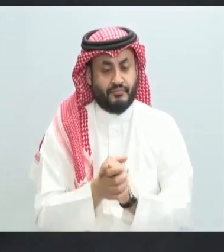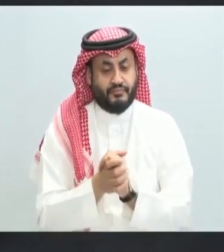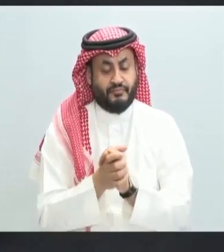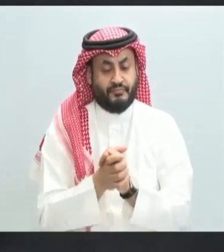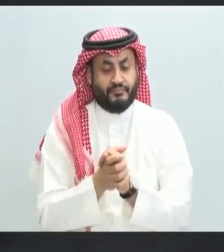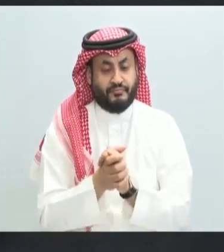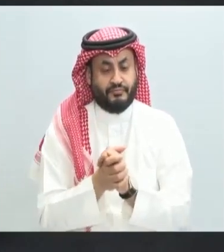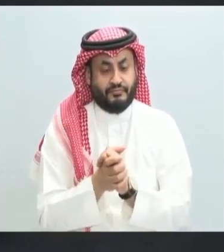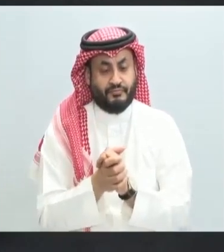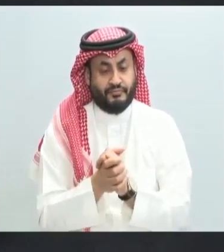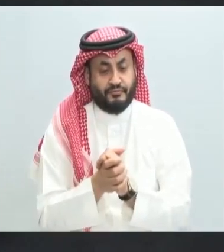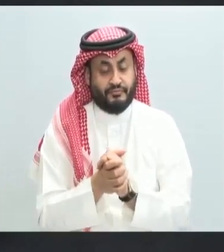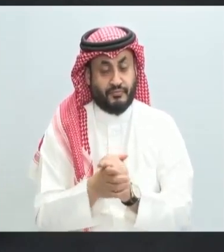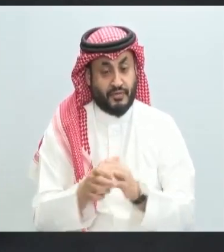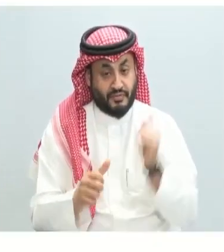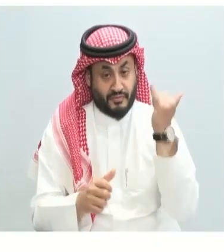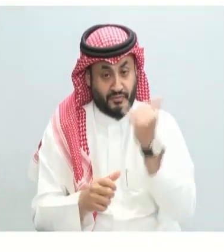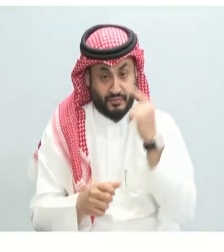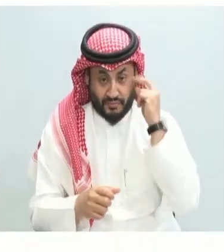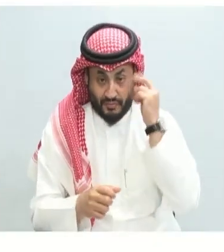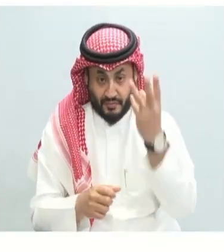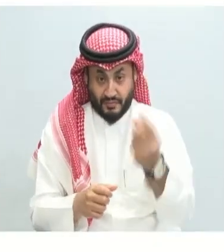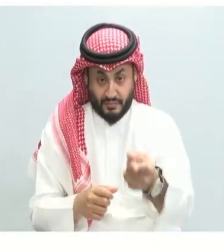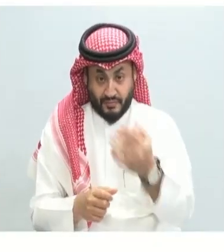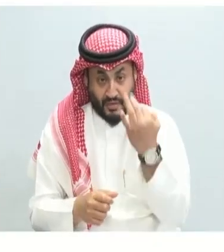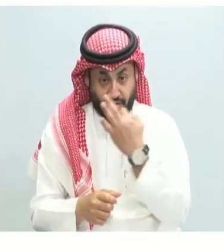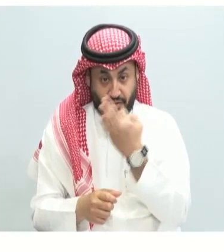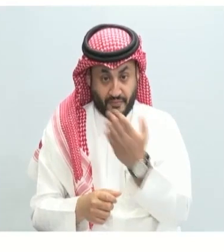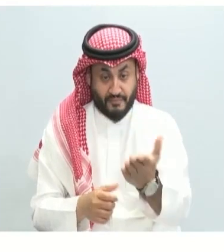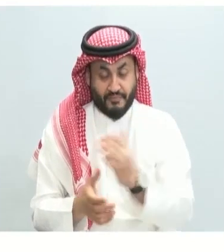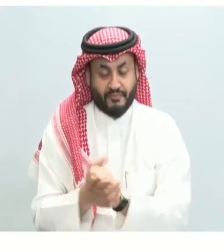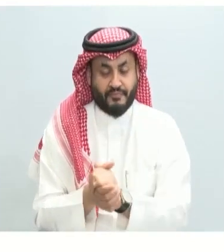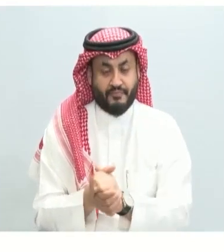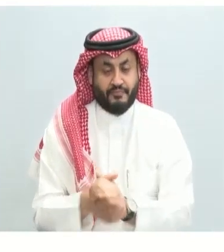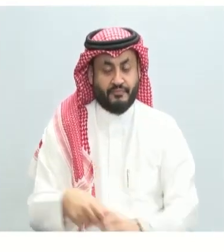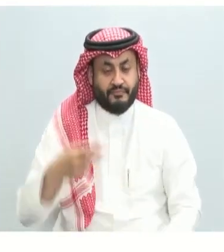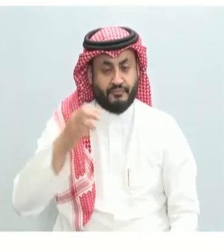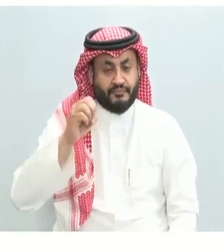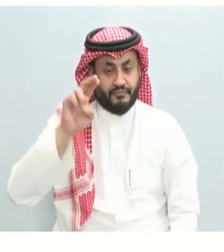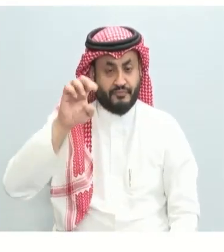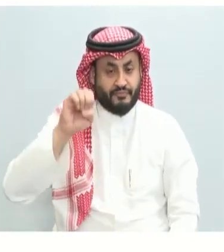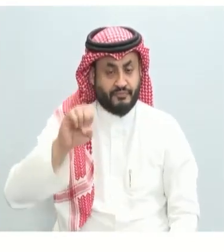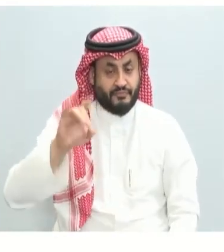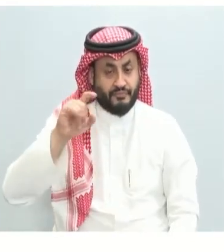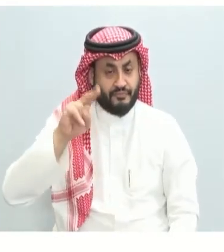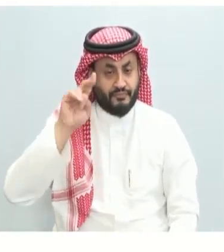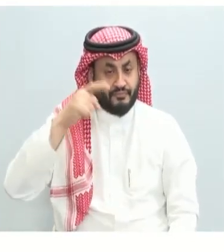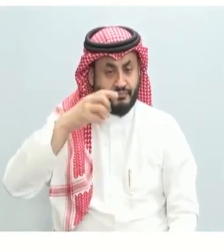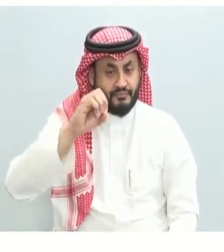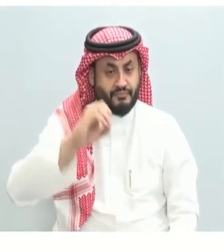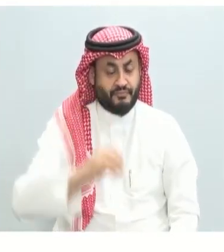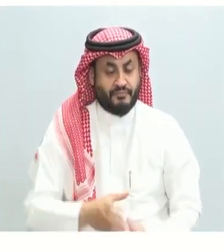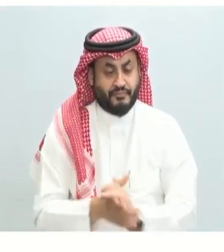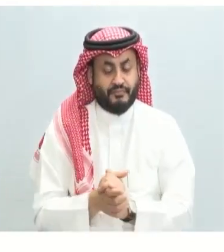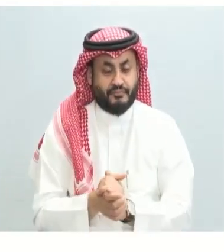go. So it is important that we say this phrase, here you go, when we giving it